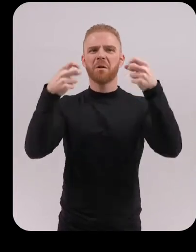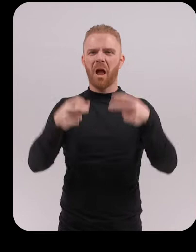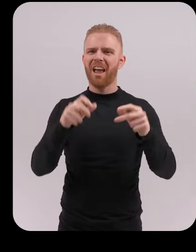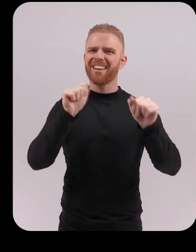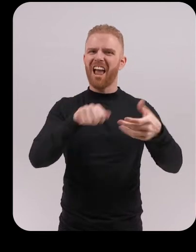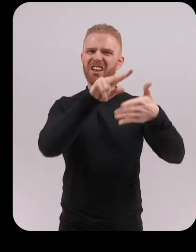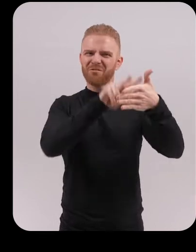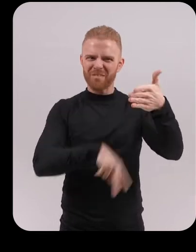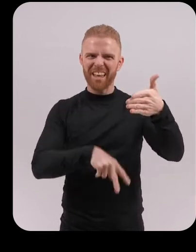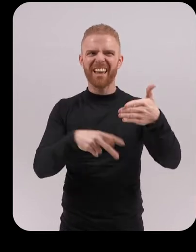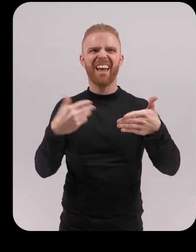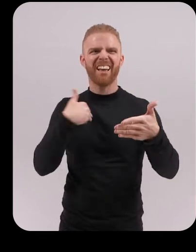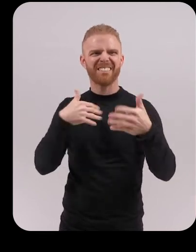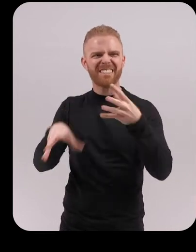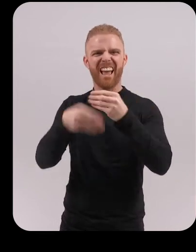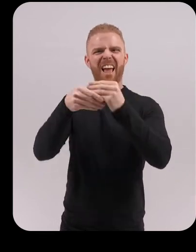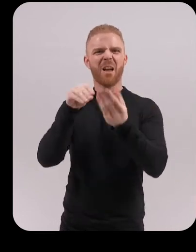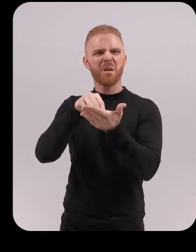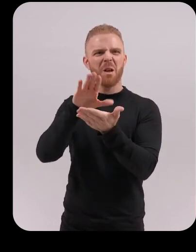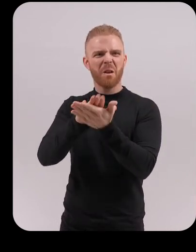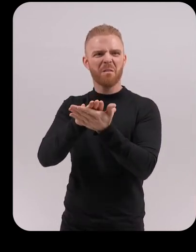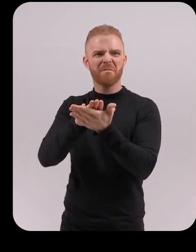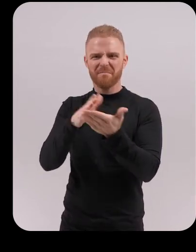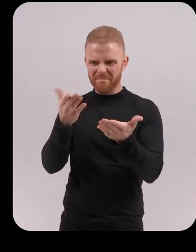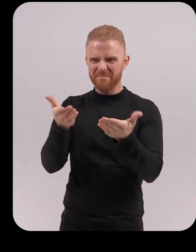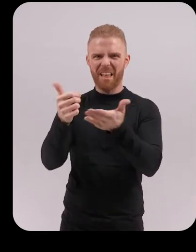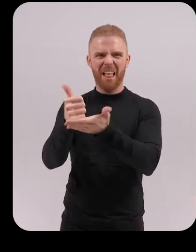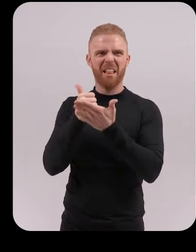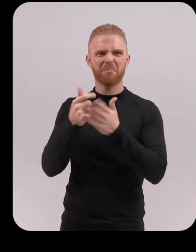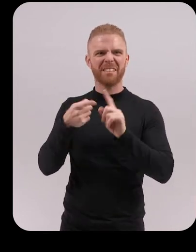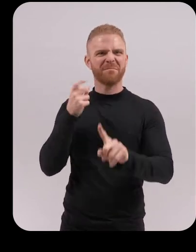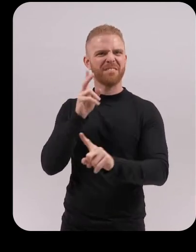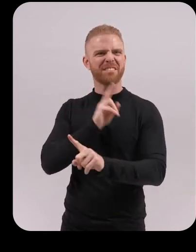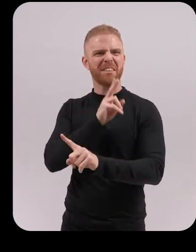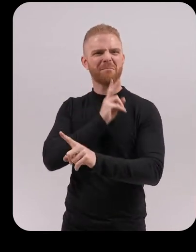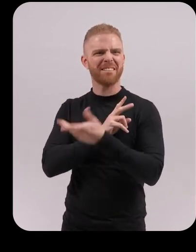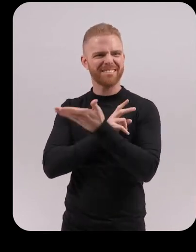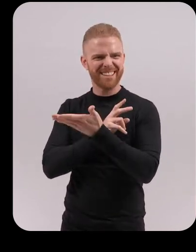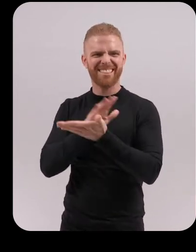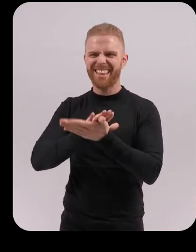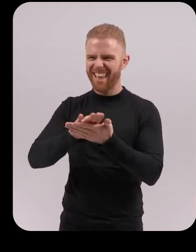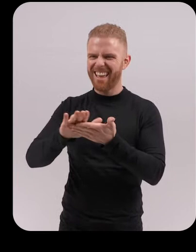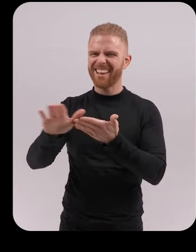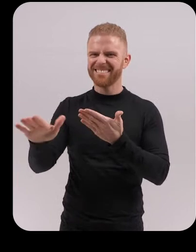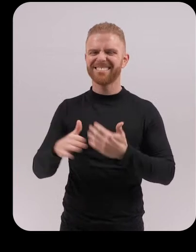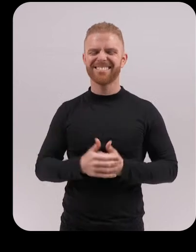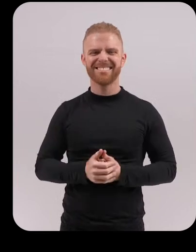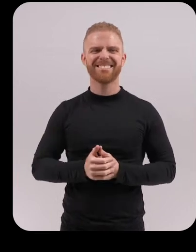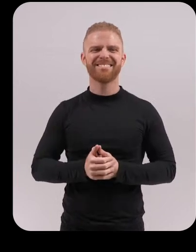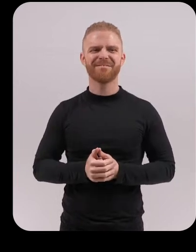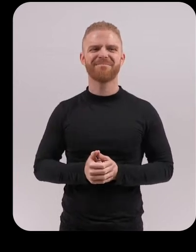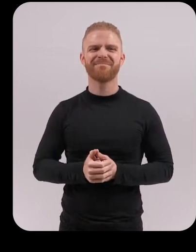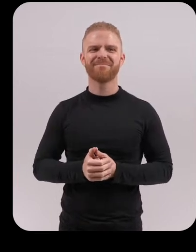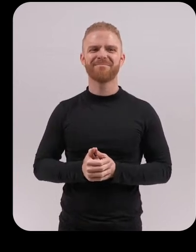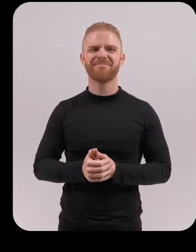even added some code documentation, all with the help of Gemini. Nice.